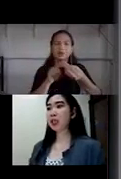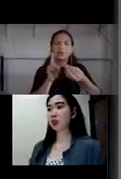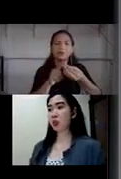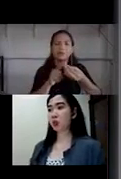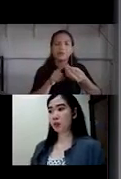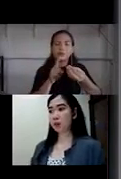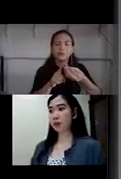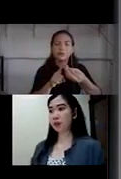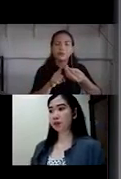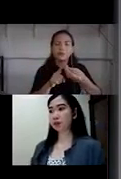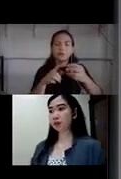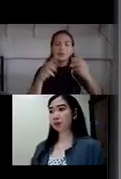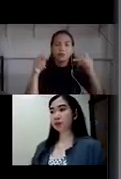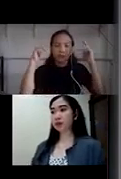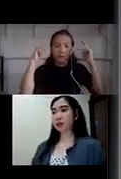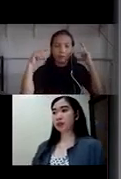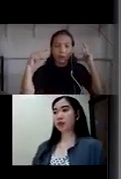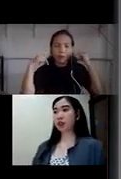publish to web